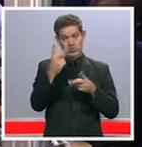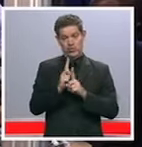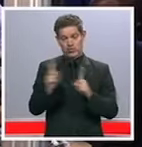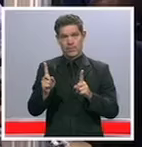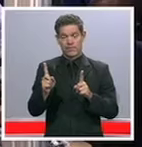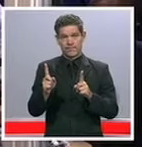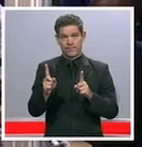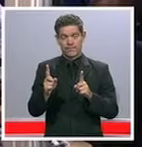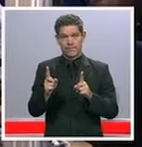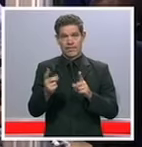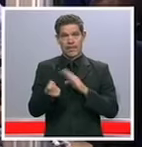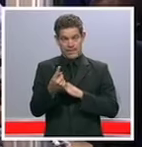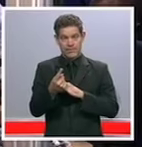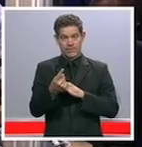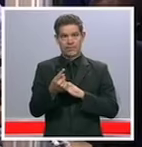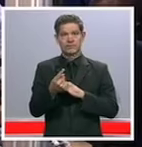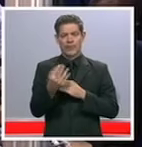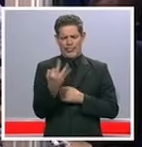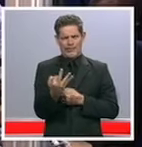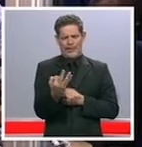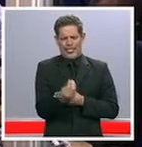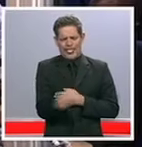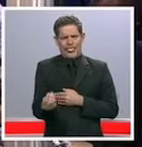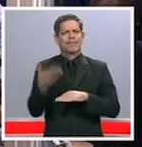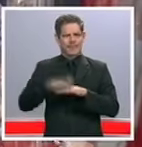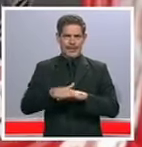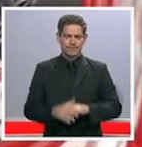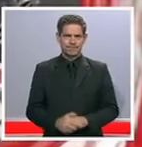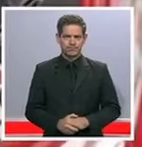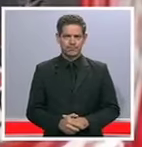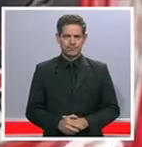accidents that left 3 little ones dead.